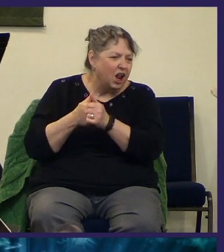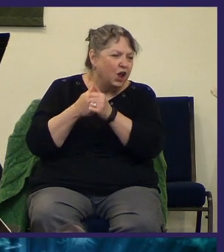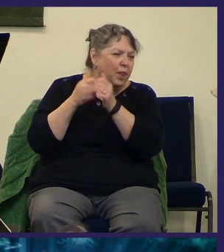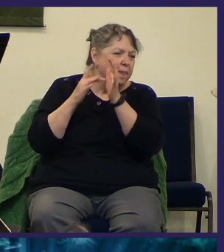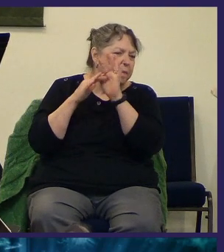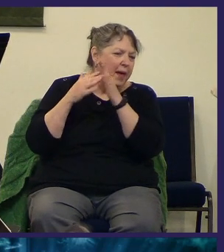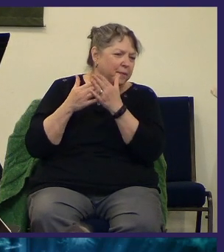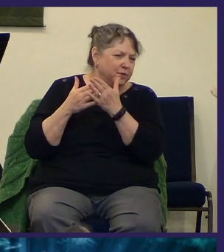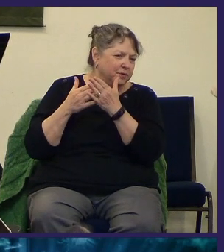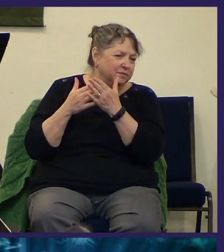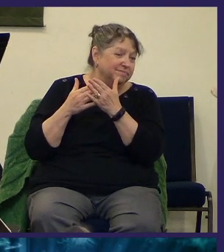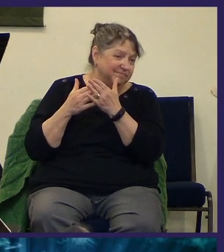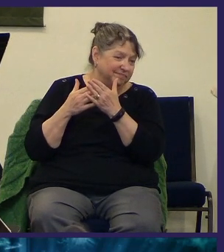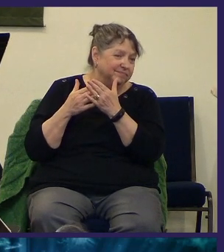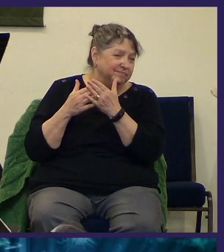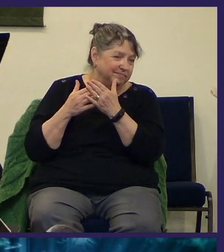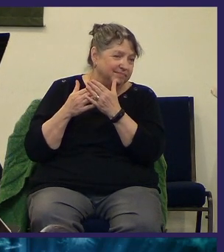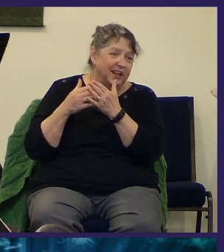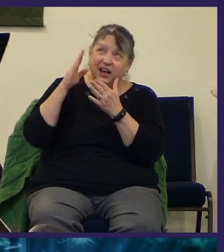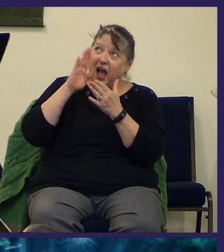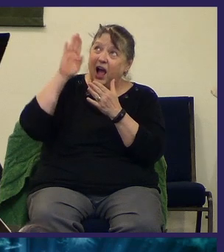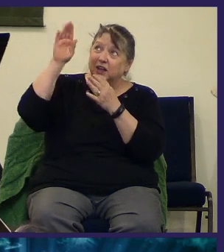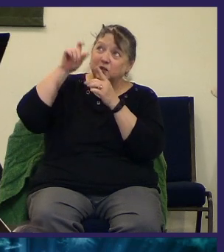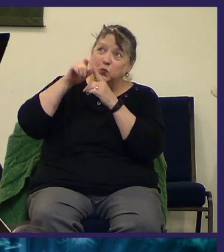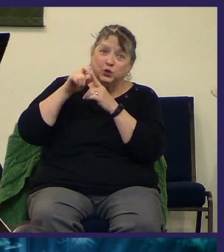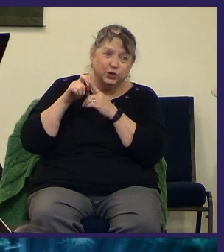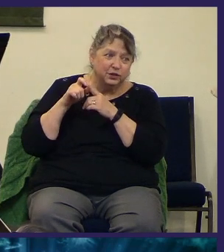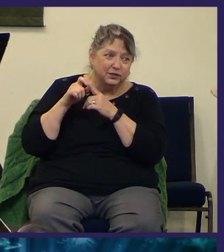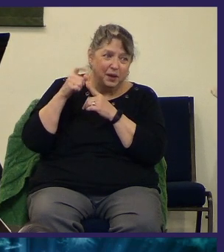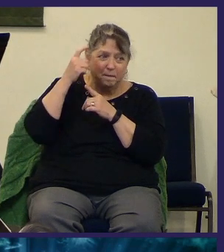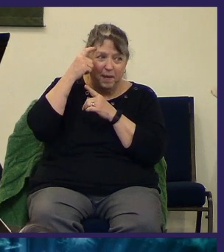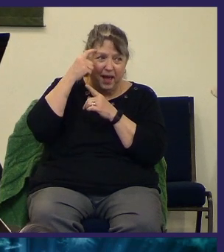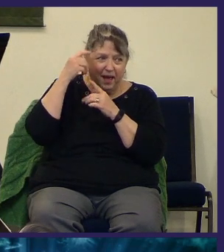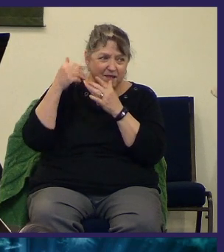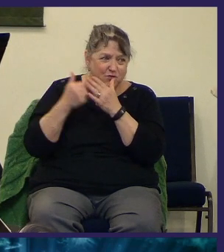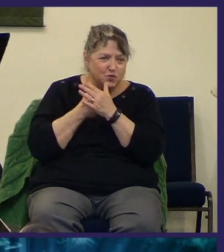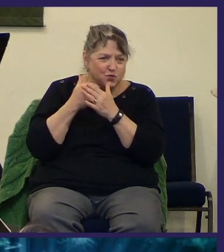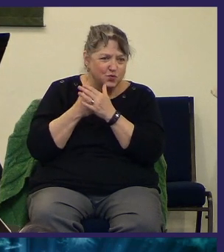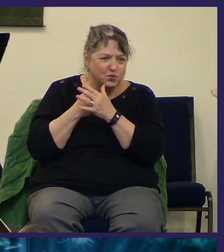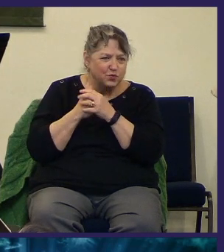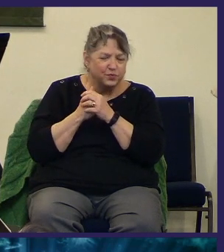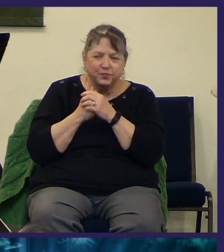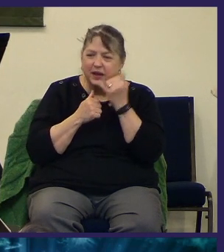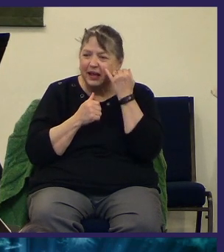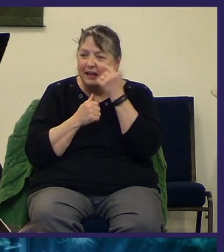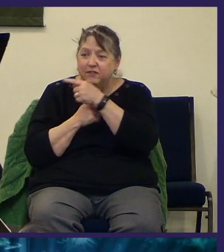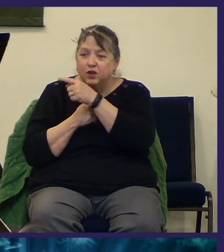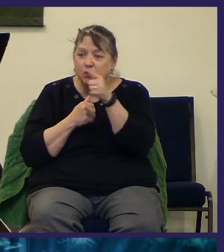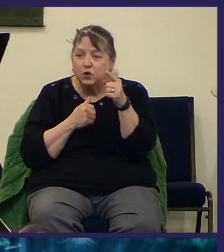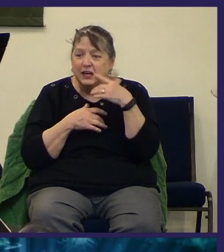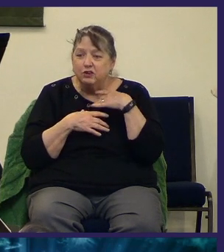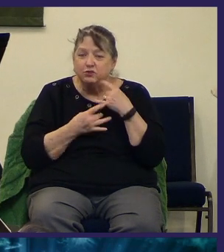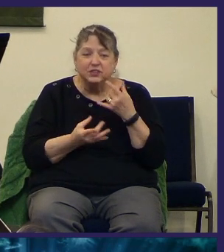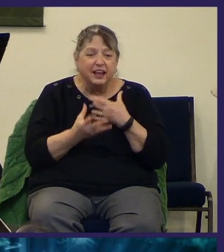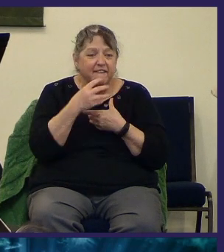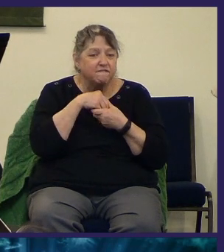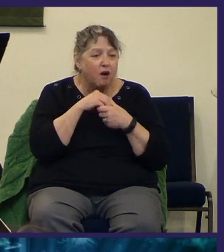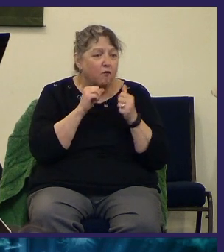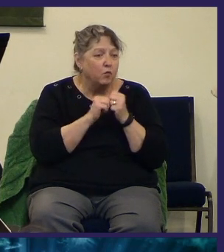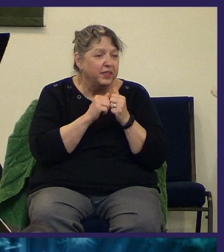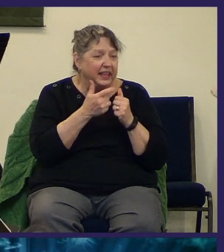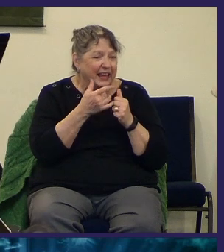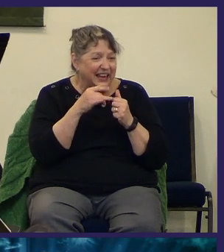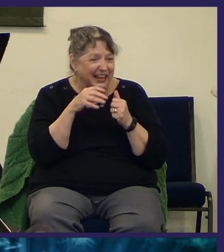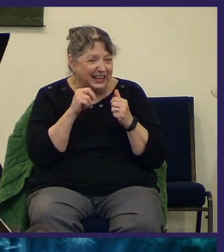so when you're if you're interested in becoming getting please see me afterwards